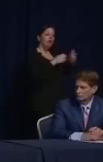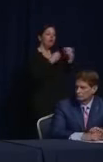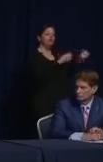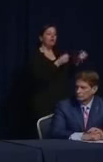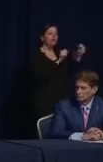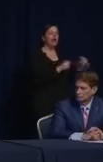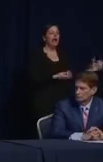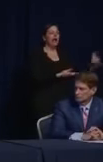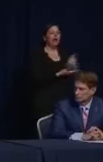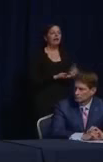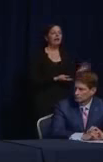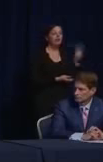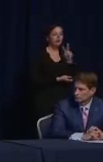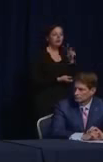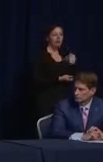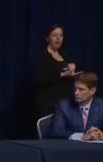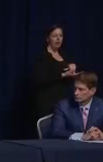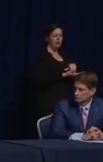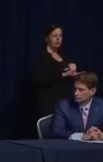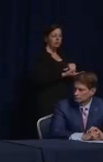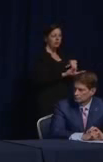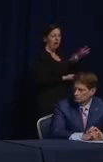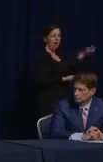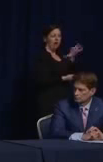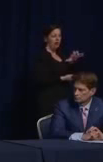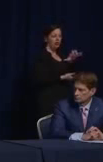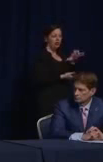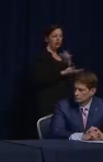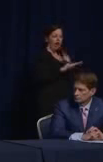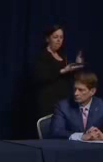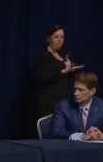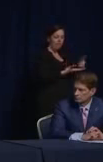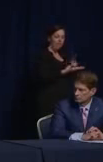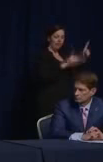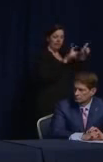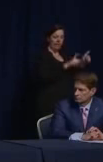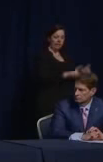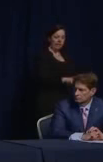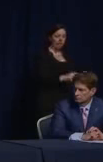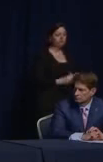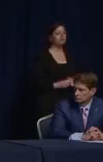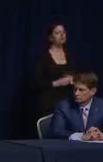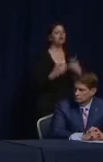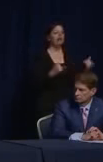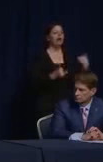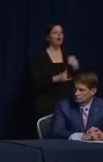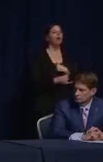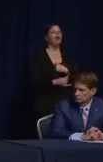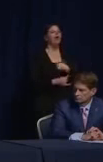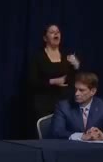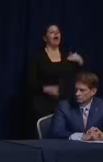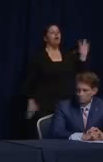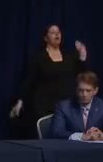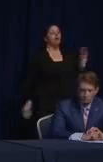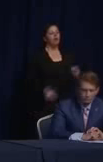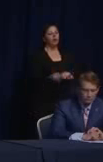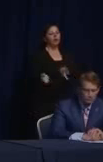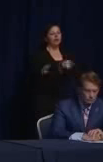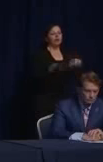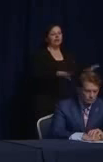As the governor shared, today we're reporting 4 new deaths in the state for a total of 9 deaths.